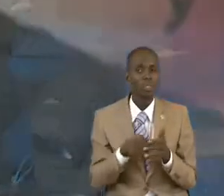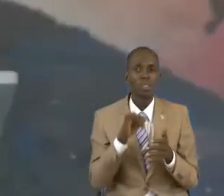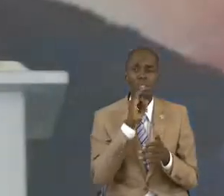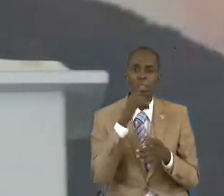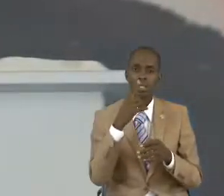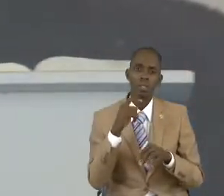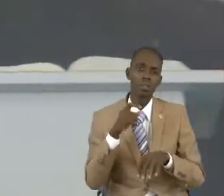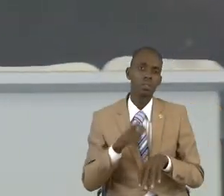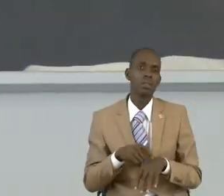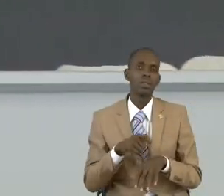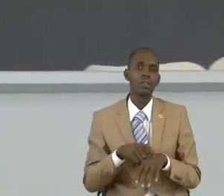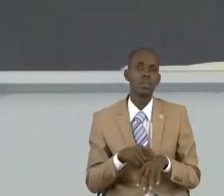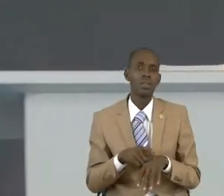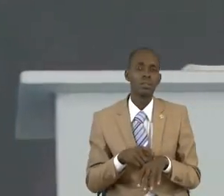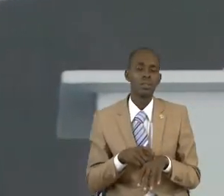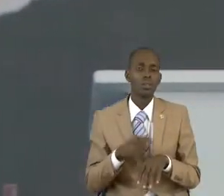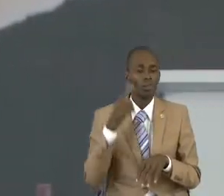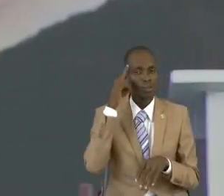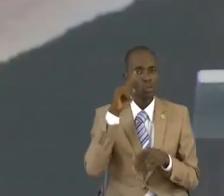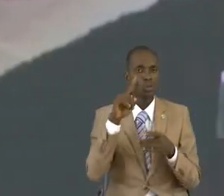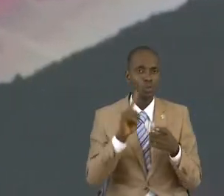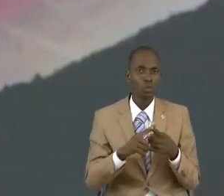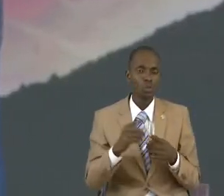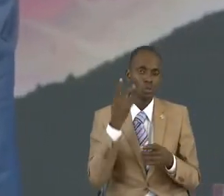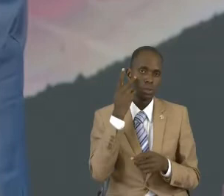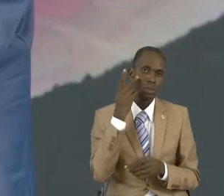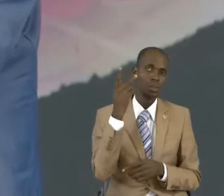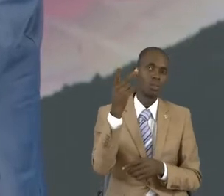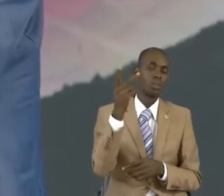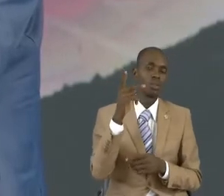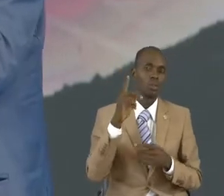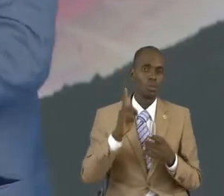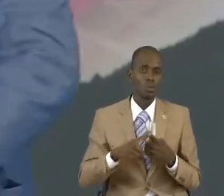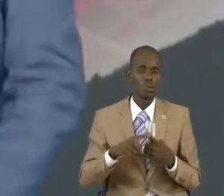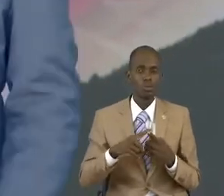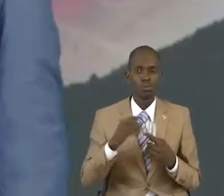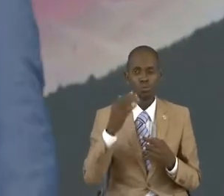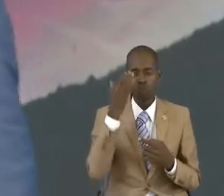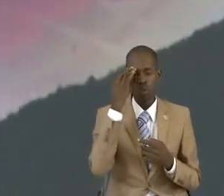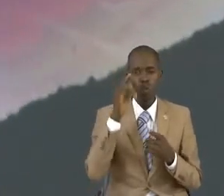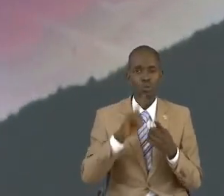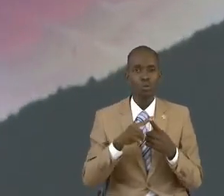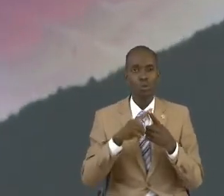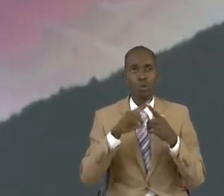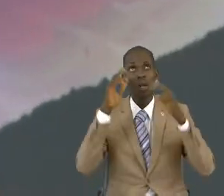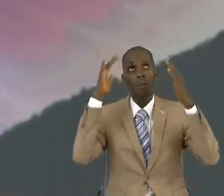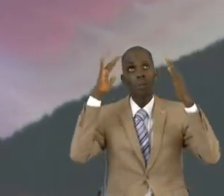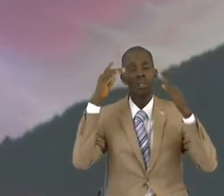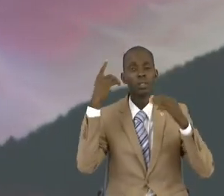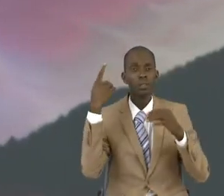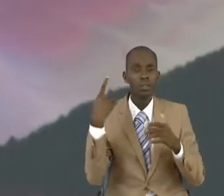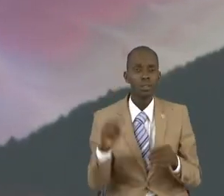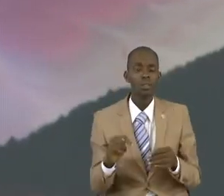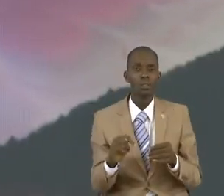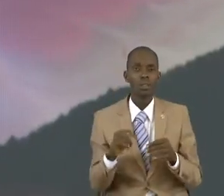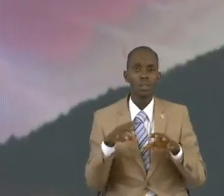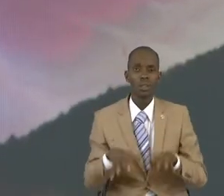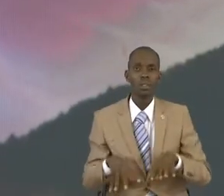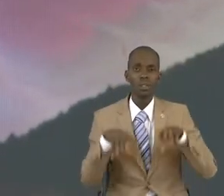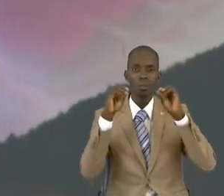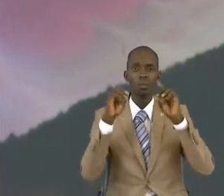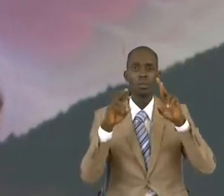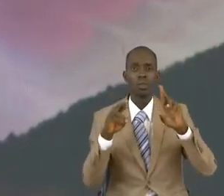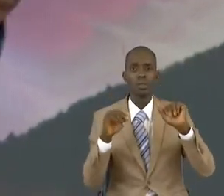to envisage, to imagine, to expect the rapture that will take place at